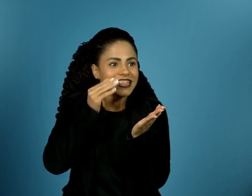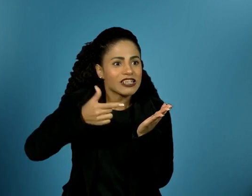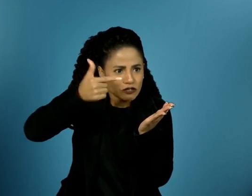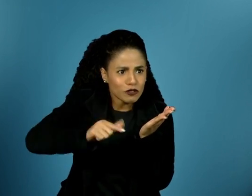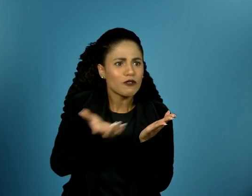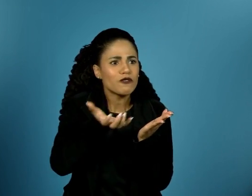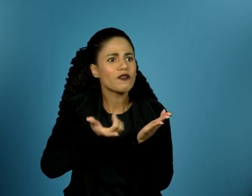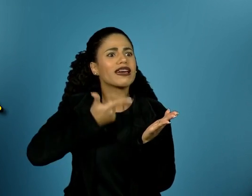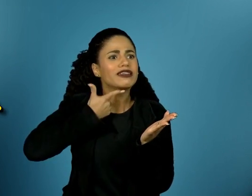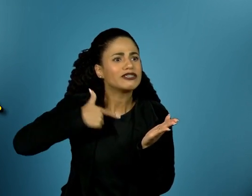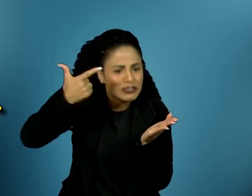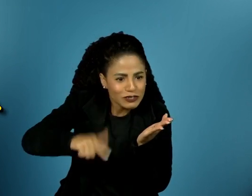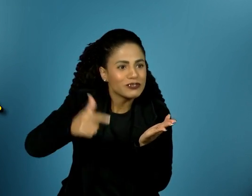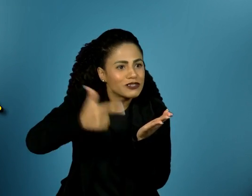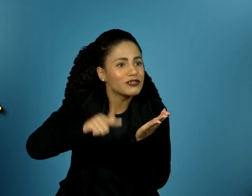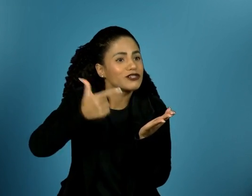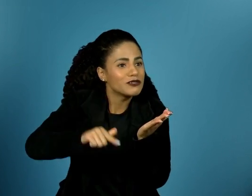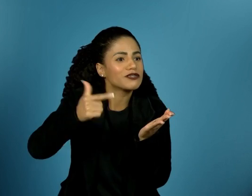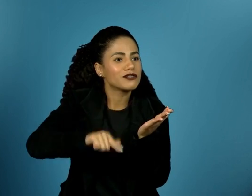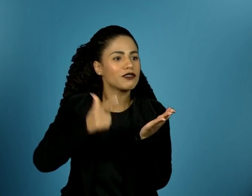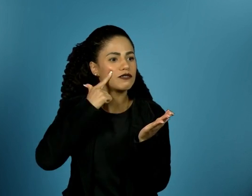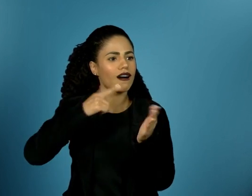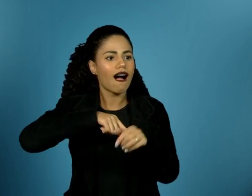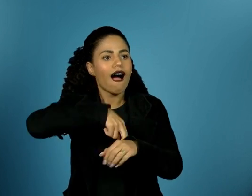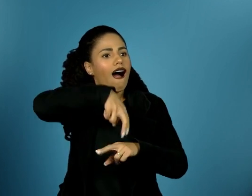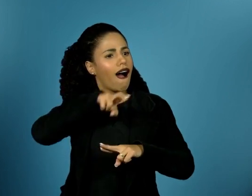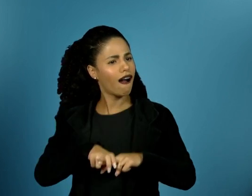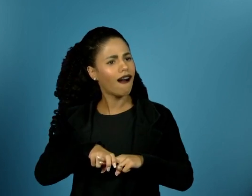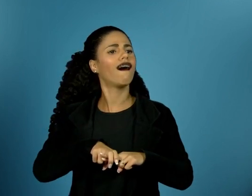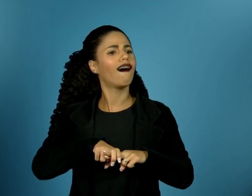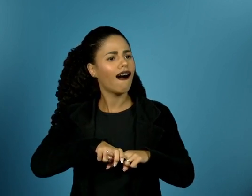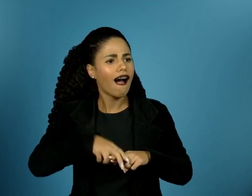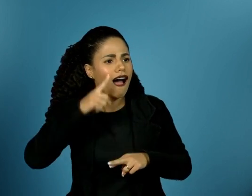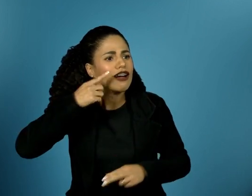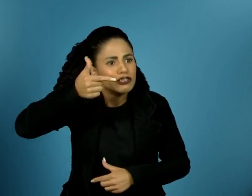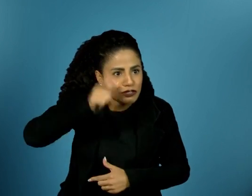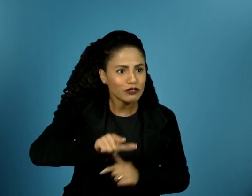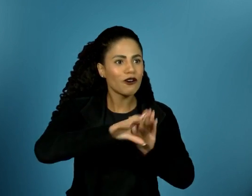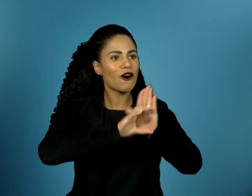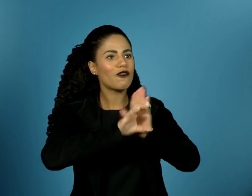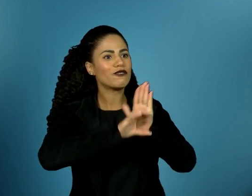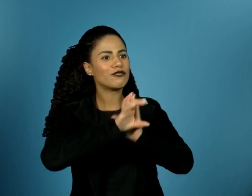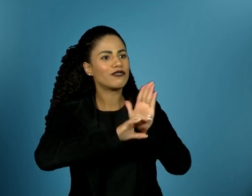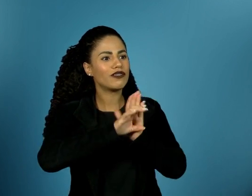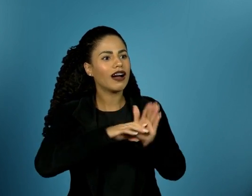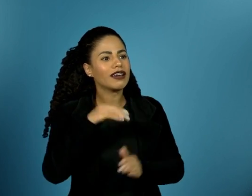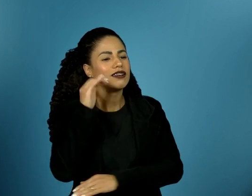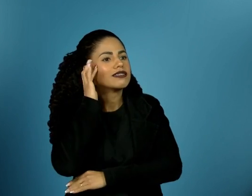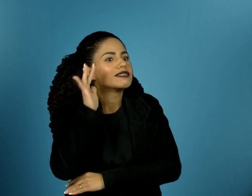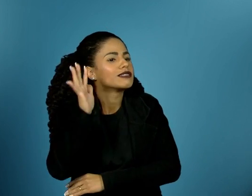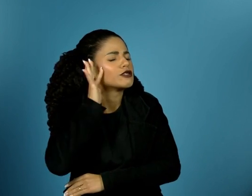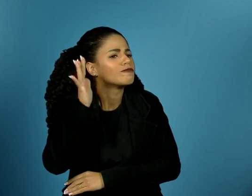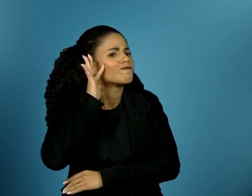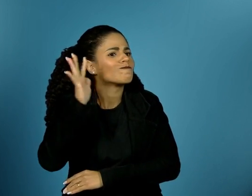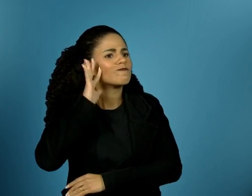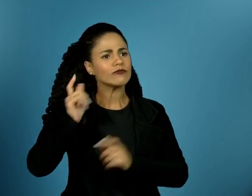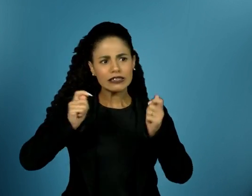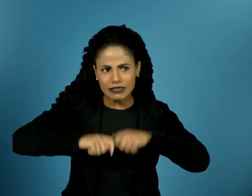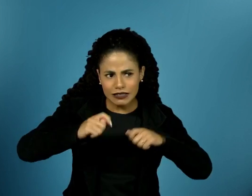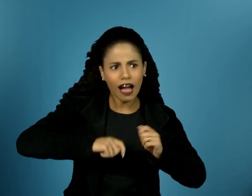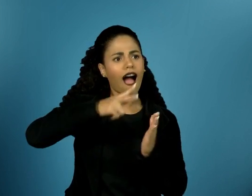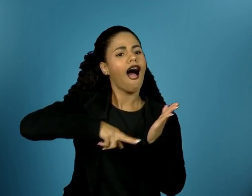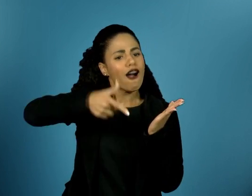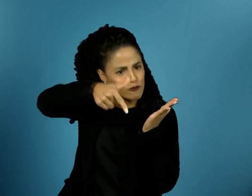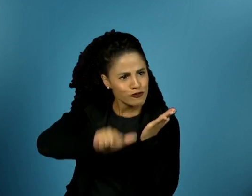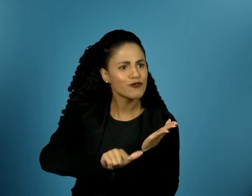more, just one more. You're sitting and you're reading this book, it's like, just one more chapter, just one more chapter. I was already thinking, when can I reread this book?